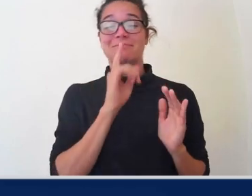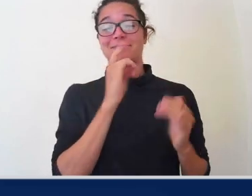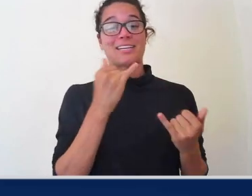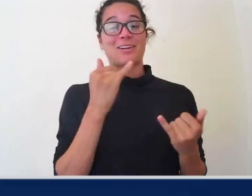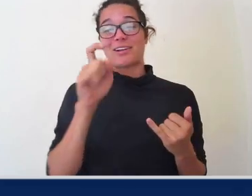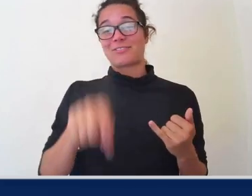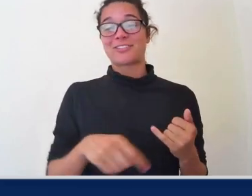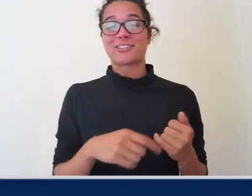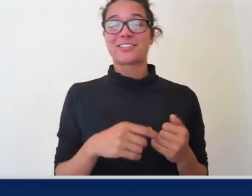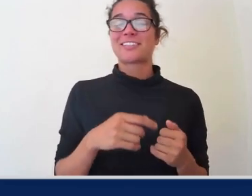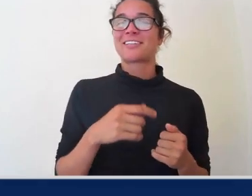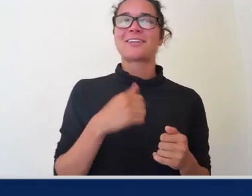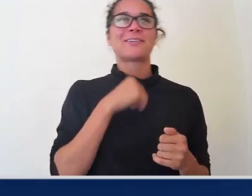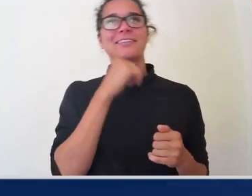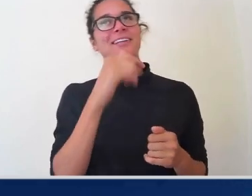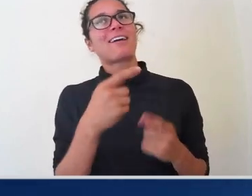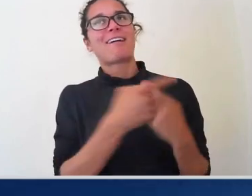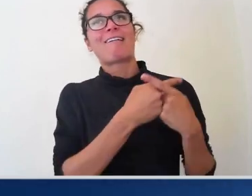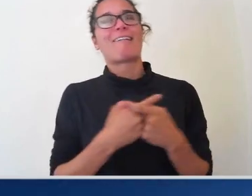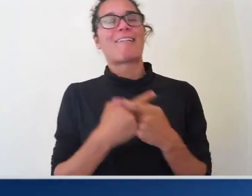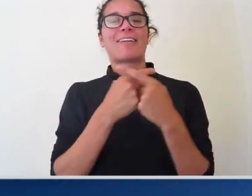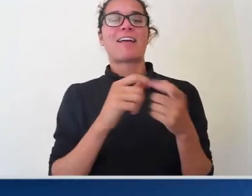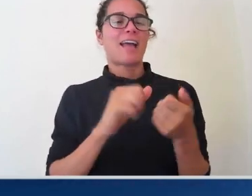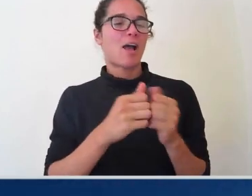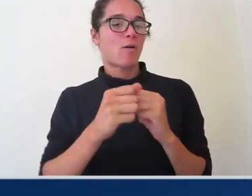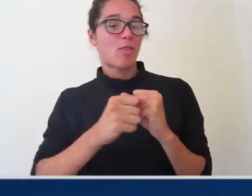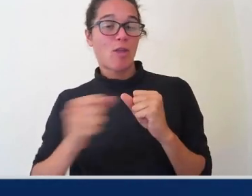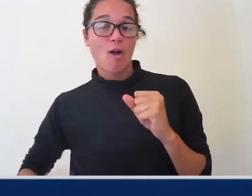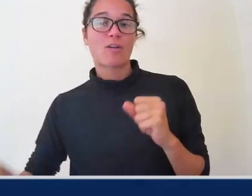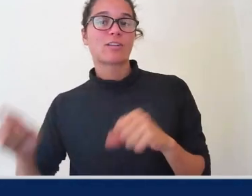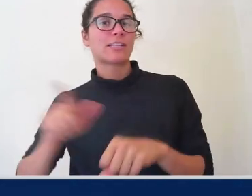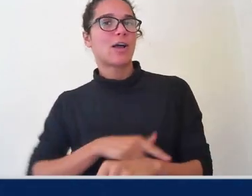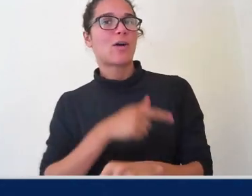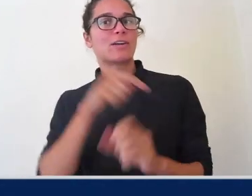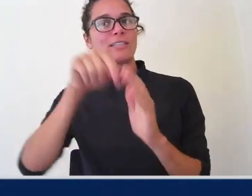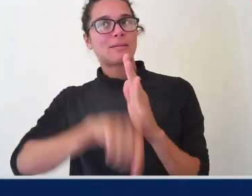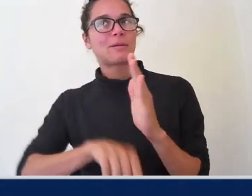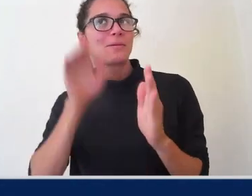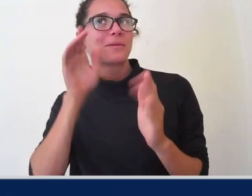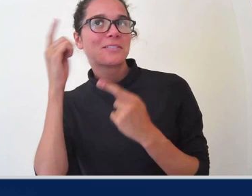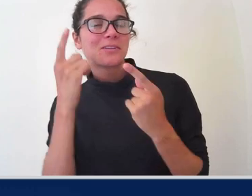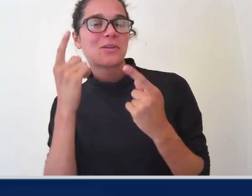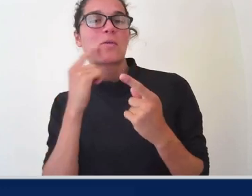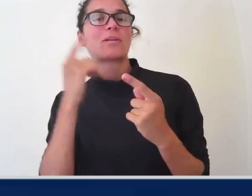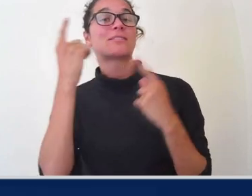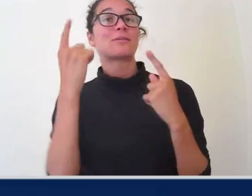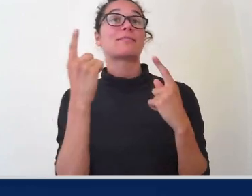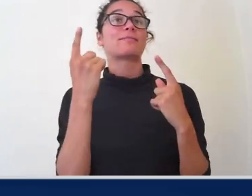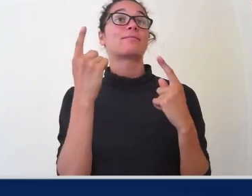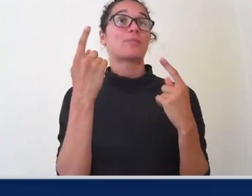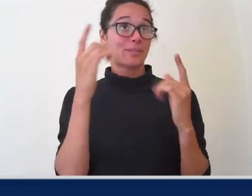long or deeply realistically you would consider it. That's fair. Q5 right. 2050.